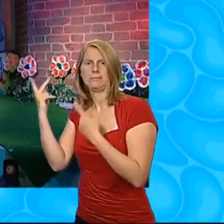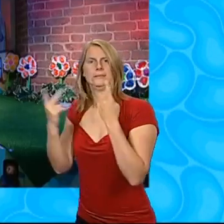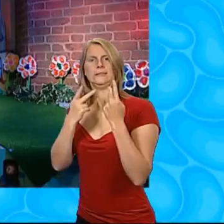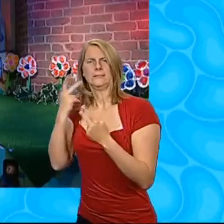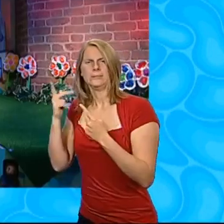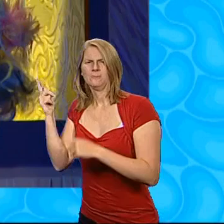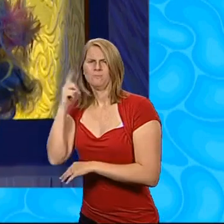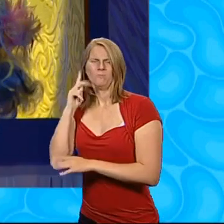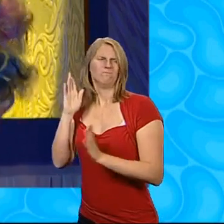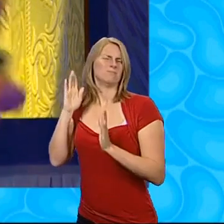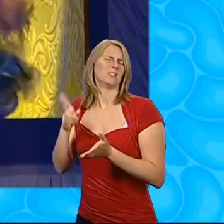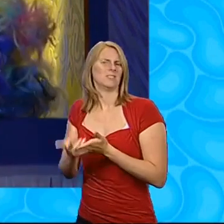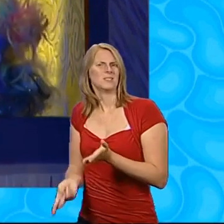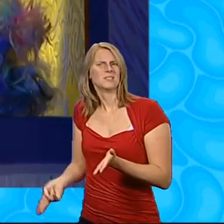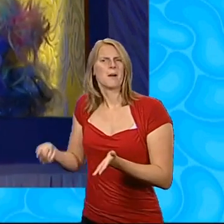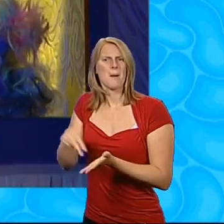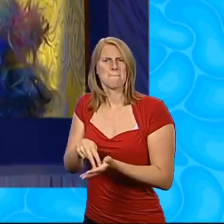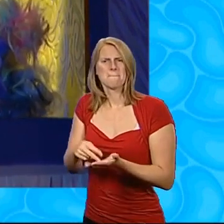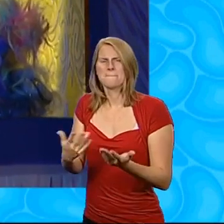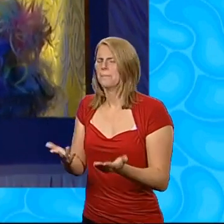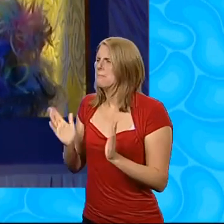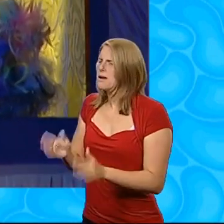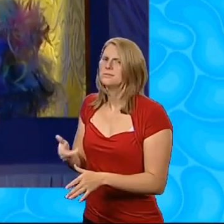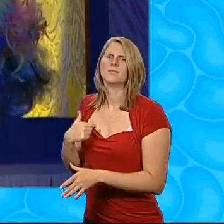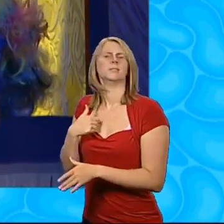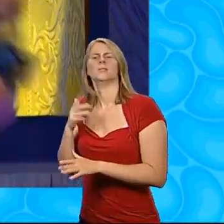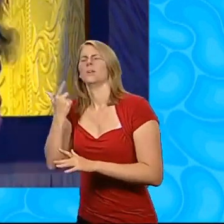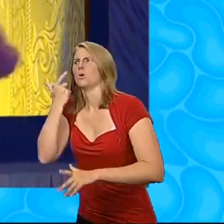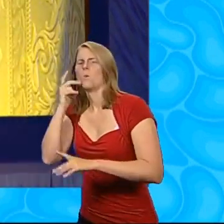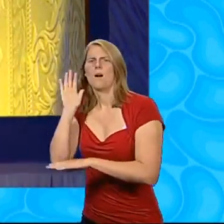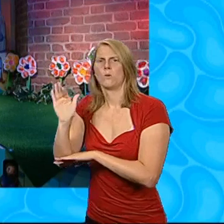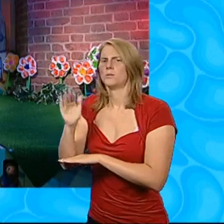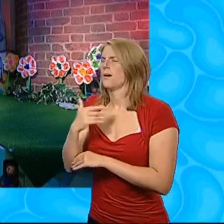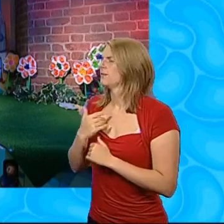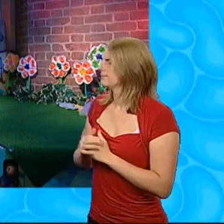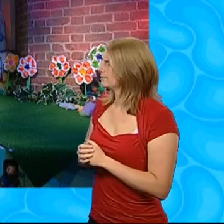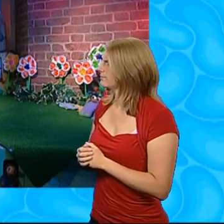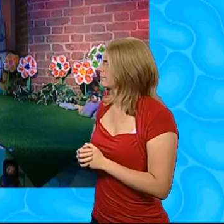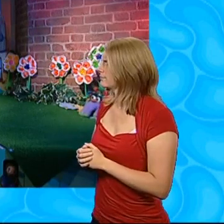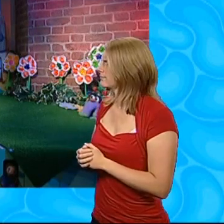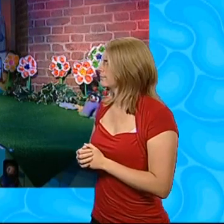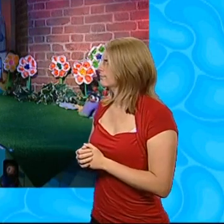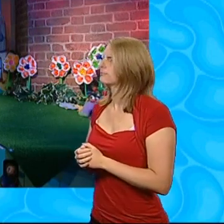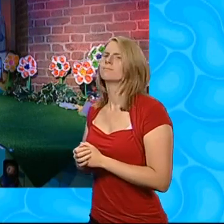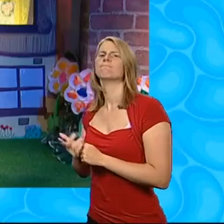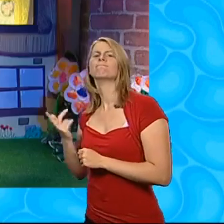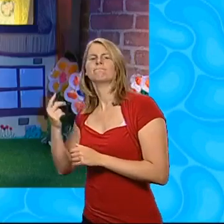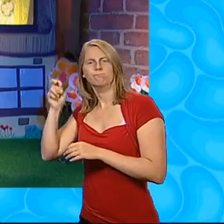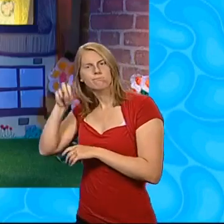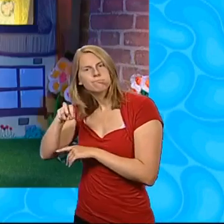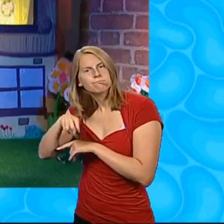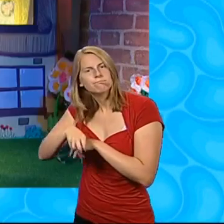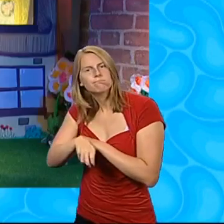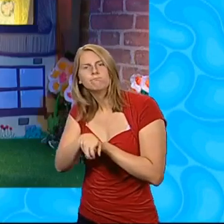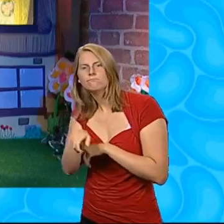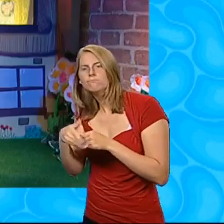I've just got to have to get up. Go on, Yes, Dib-Dab. I'm just going to go and have a look outside. Yeah. So she went down the stairs, and out she